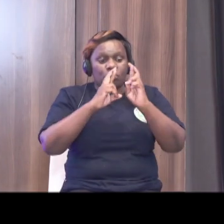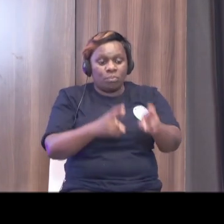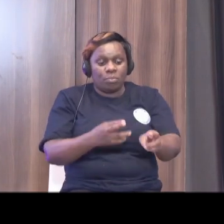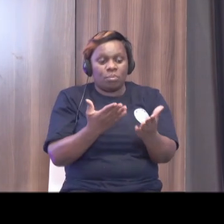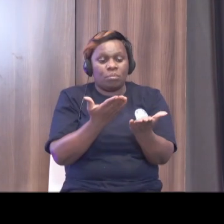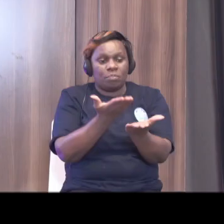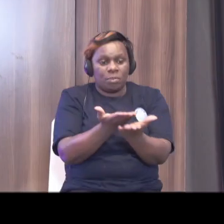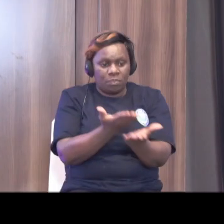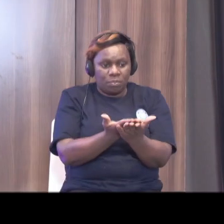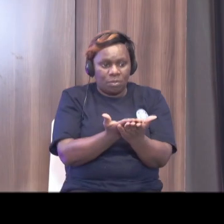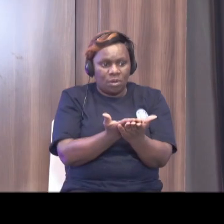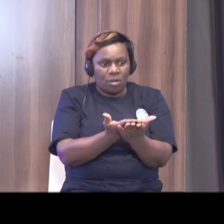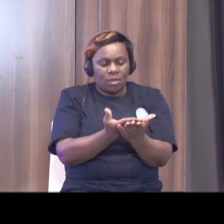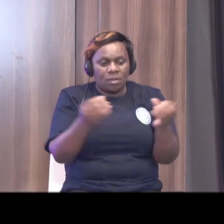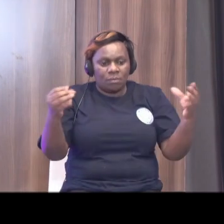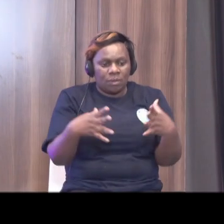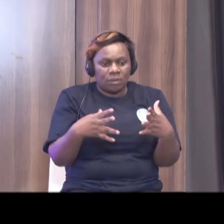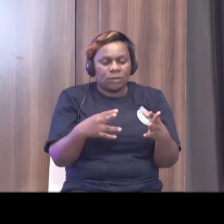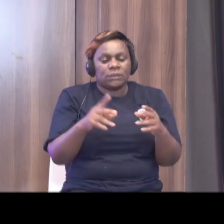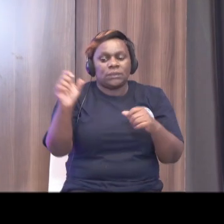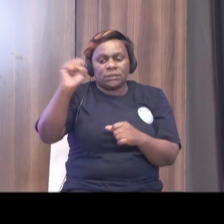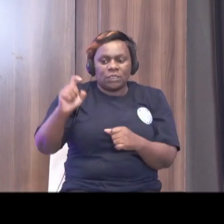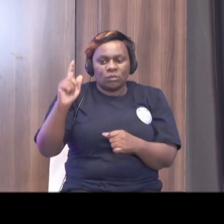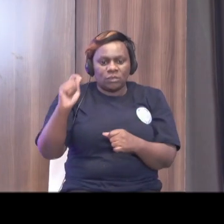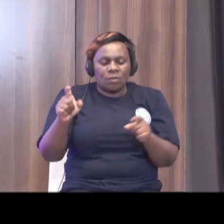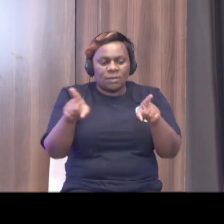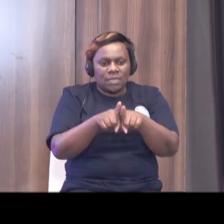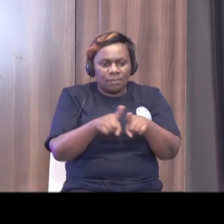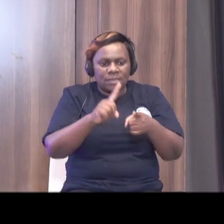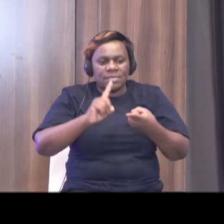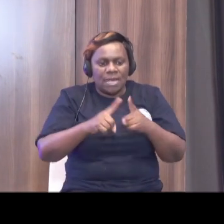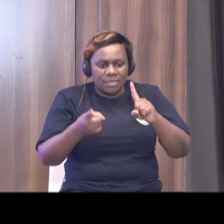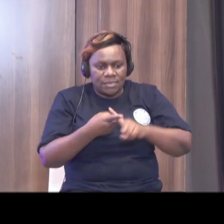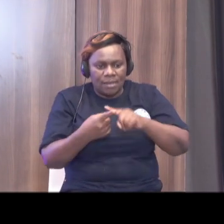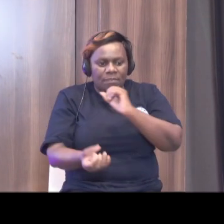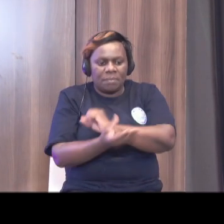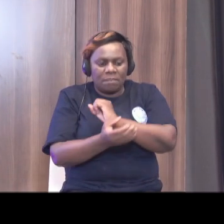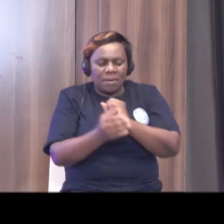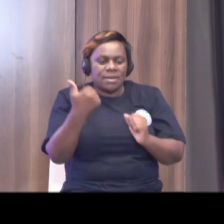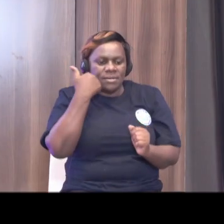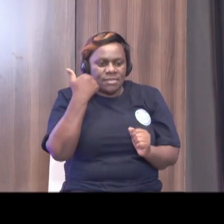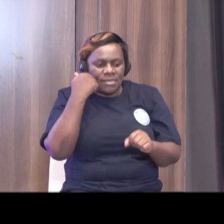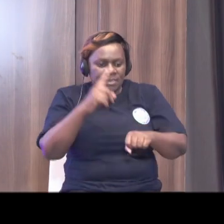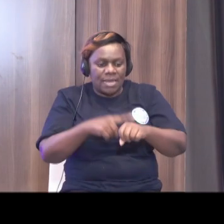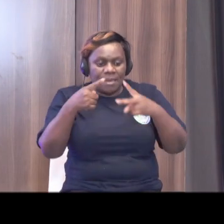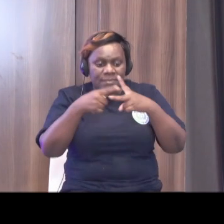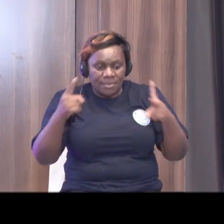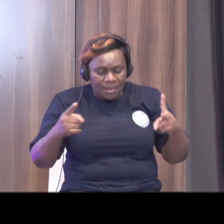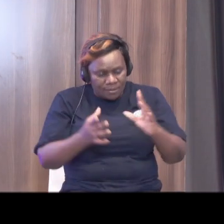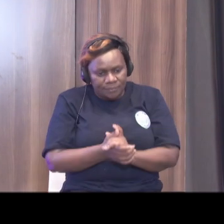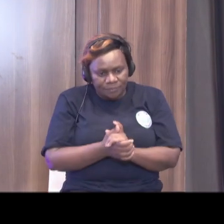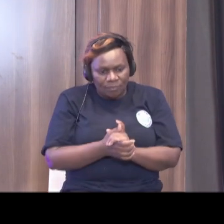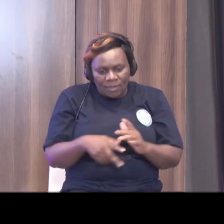present will be stratified by serotype and by the standard definitions of disease onset.